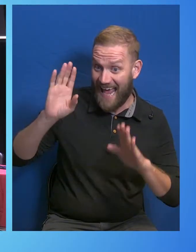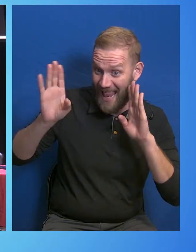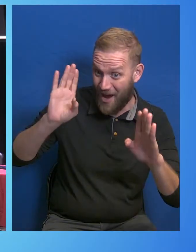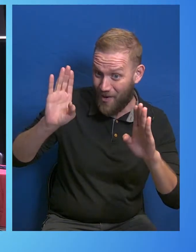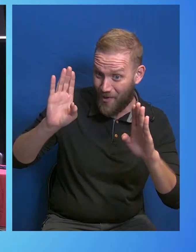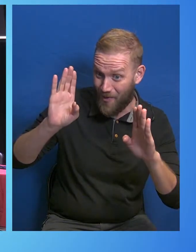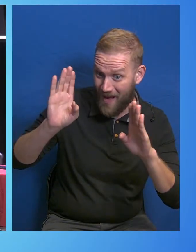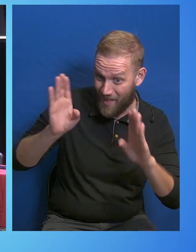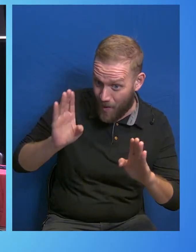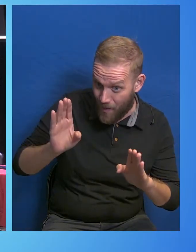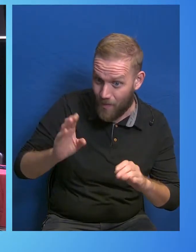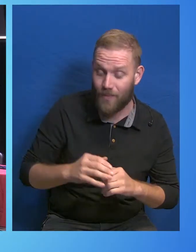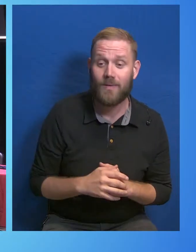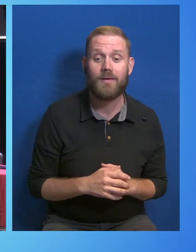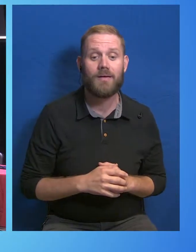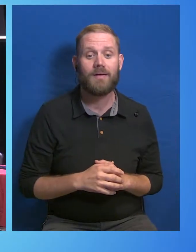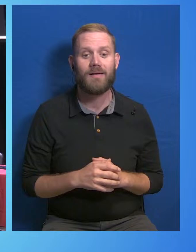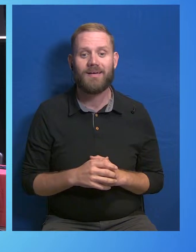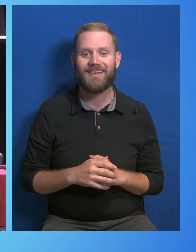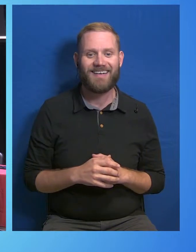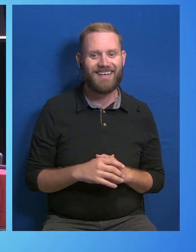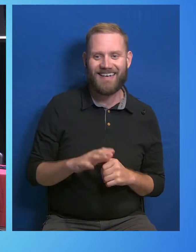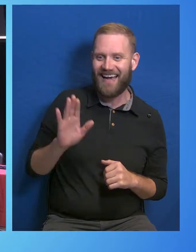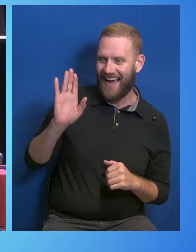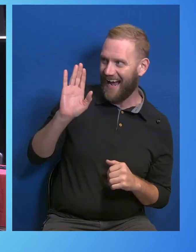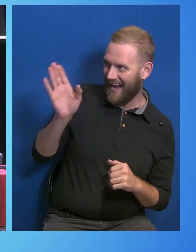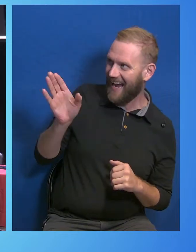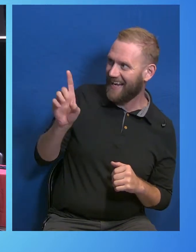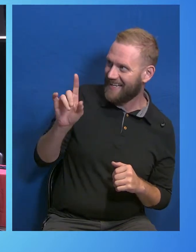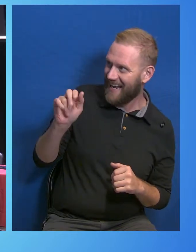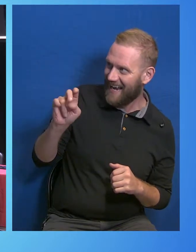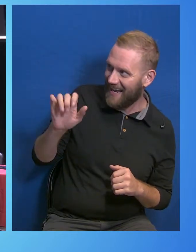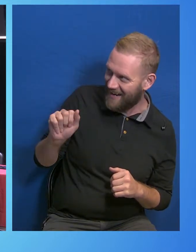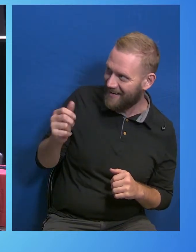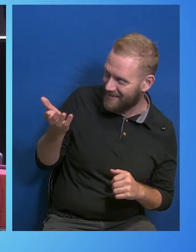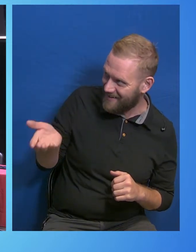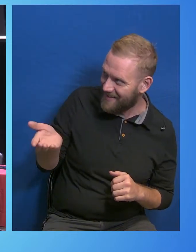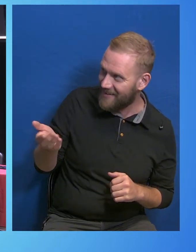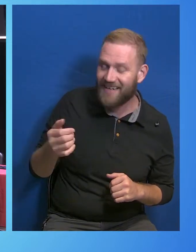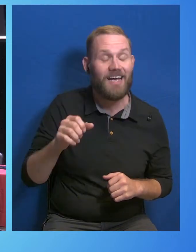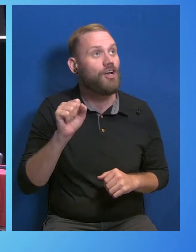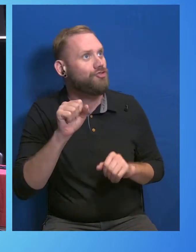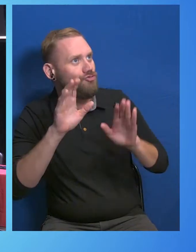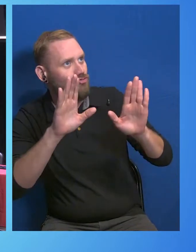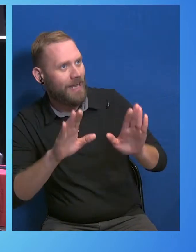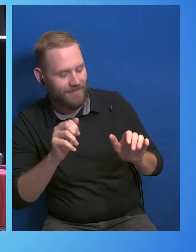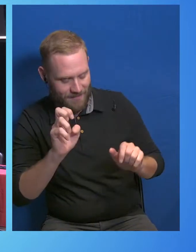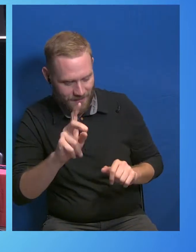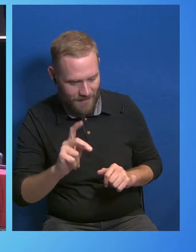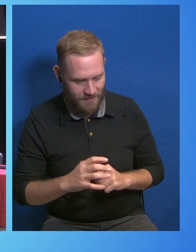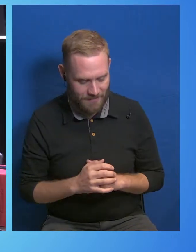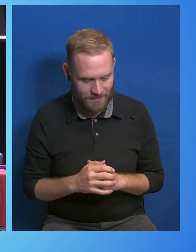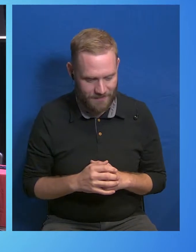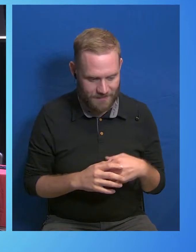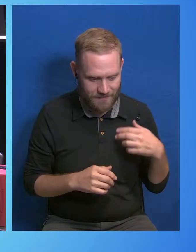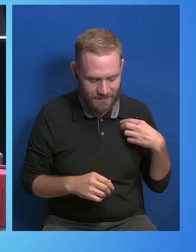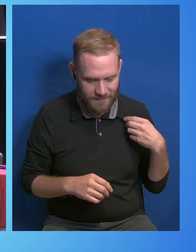Hello? Hi, Diana. Diana? Yes. Oh, okay, great.